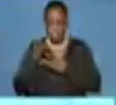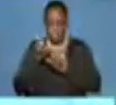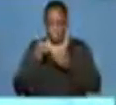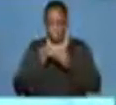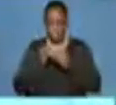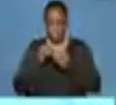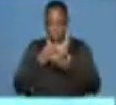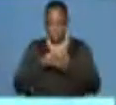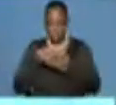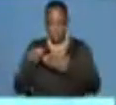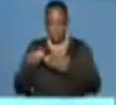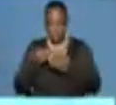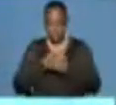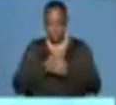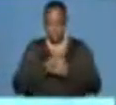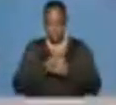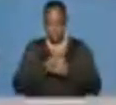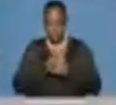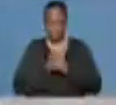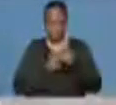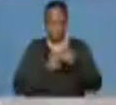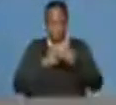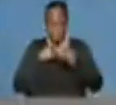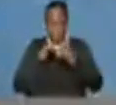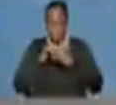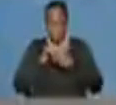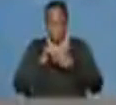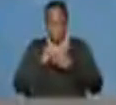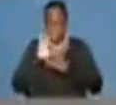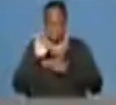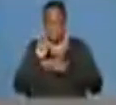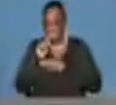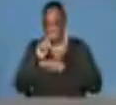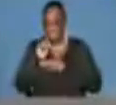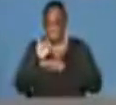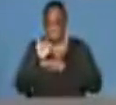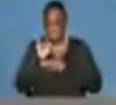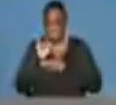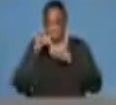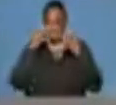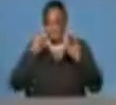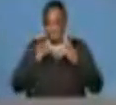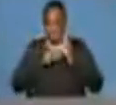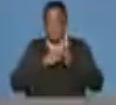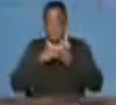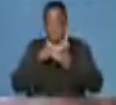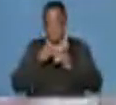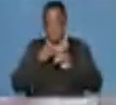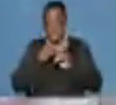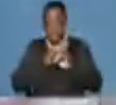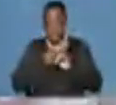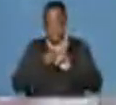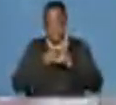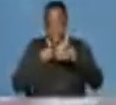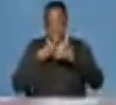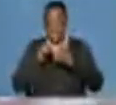the rate. Here's Antoine Smith. It's an issue that left Jitney drivers split on the decision earlier this month. It cost me